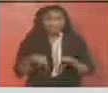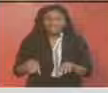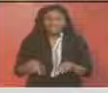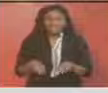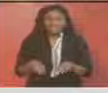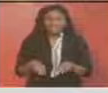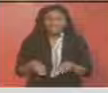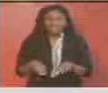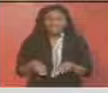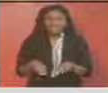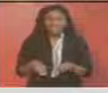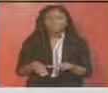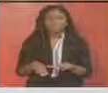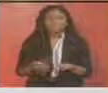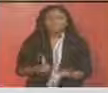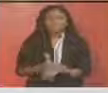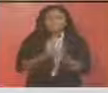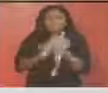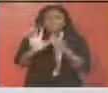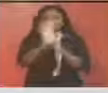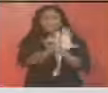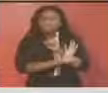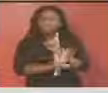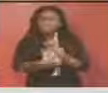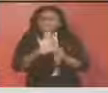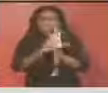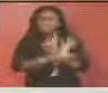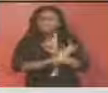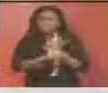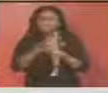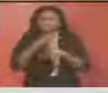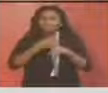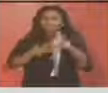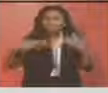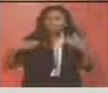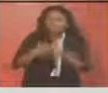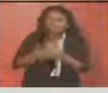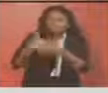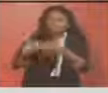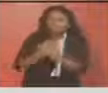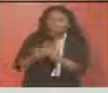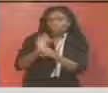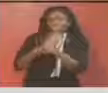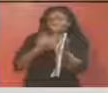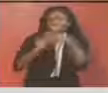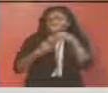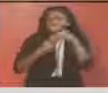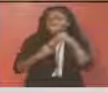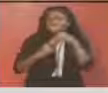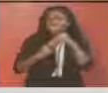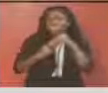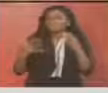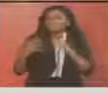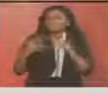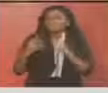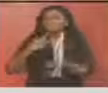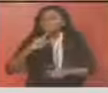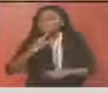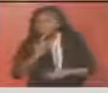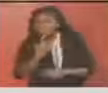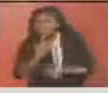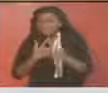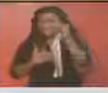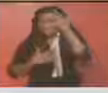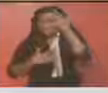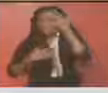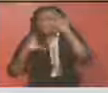to provide at least some protection against the new variants, especially when it comes to severe disease. And that